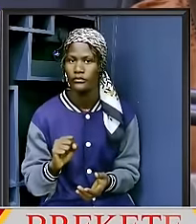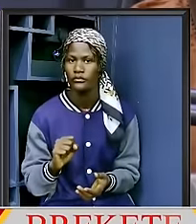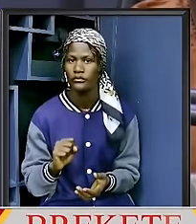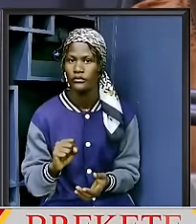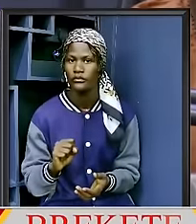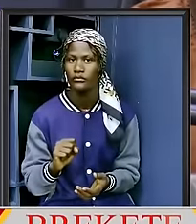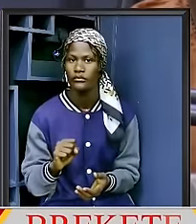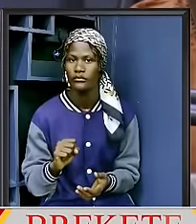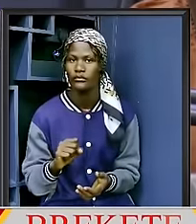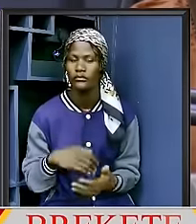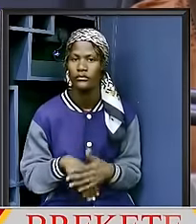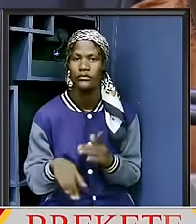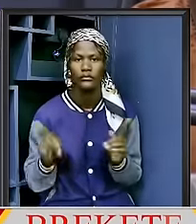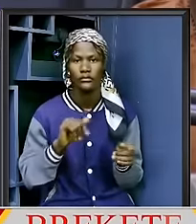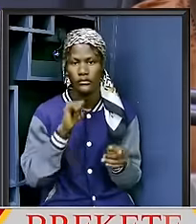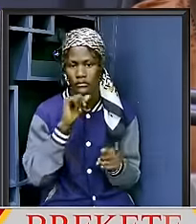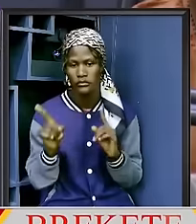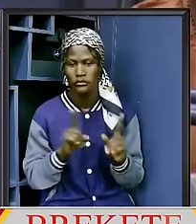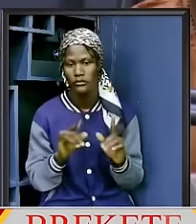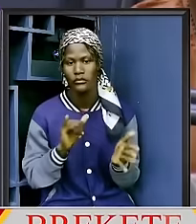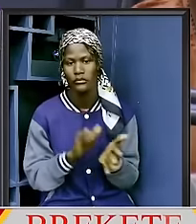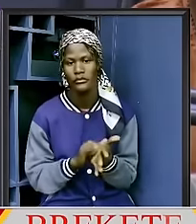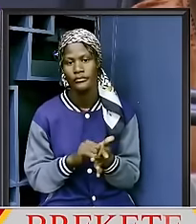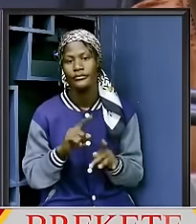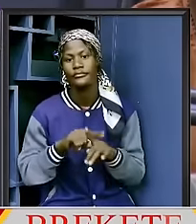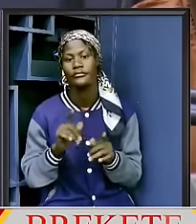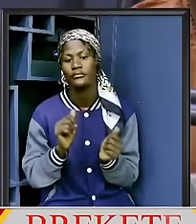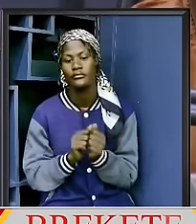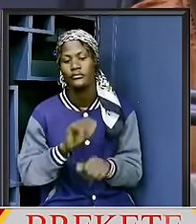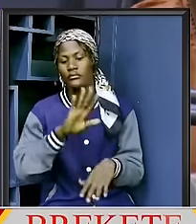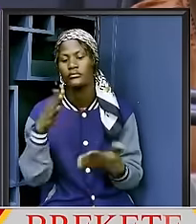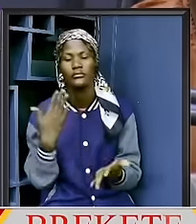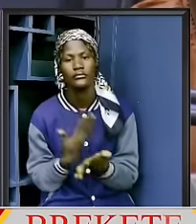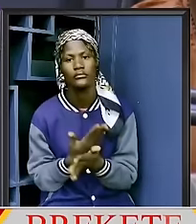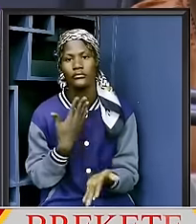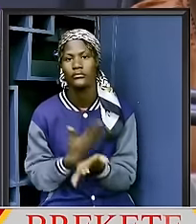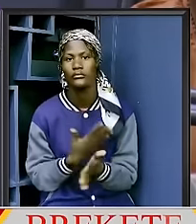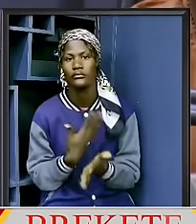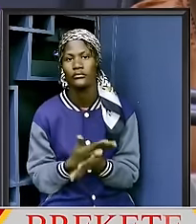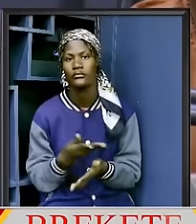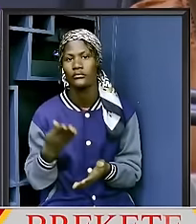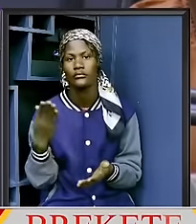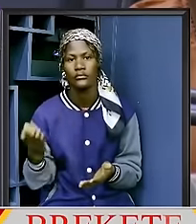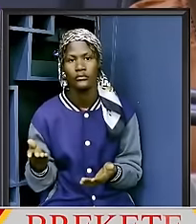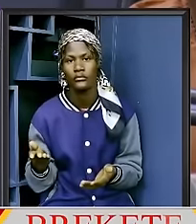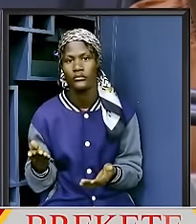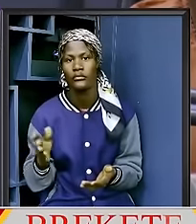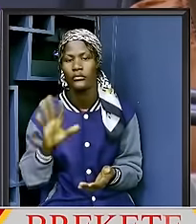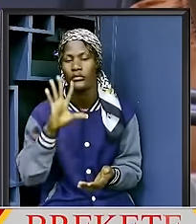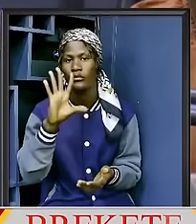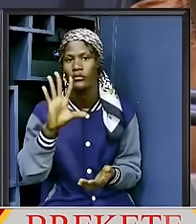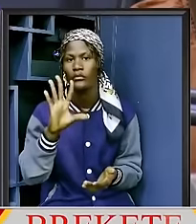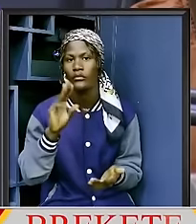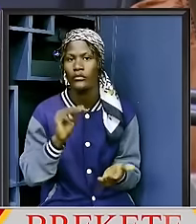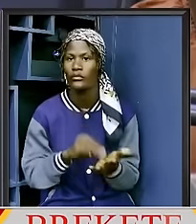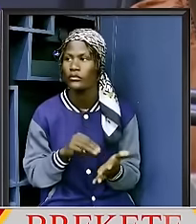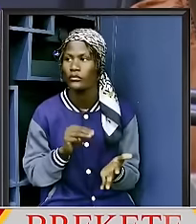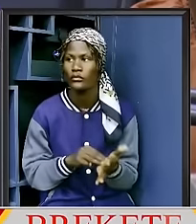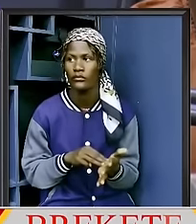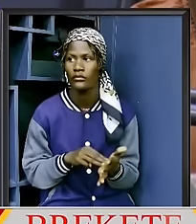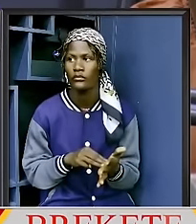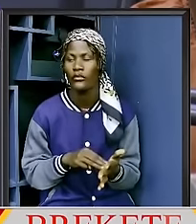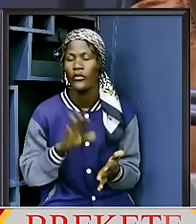minus, I did not do this thing. But with all the money then, it was 5 million. It